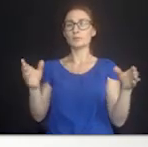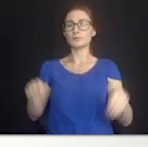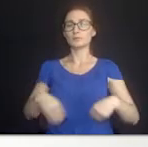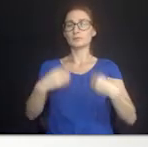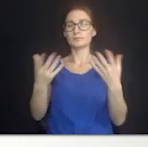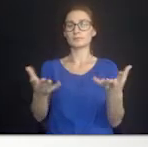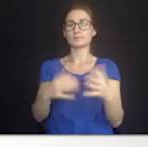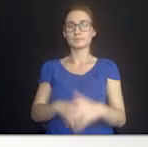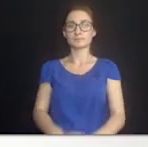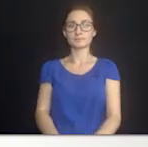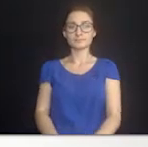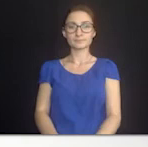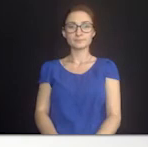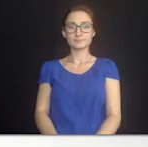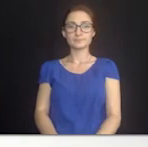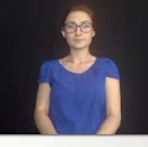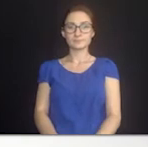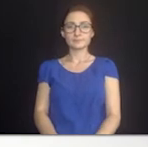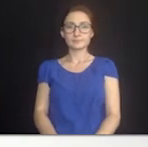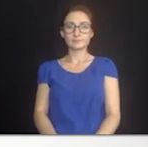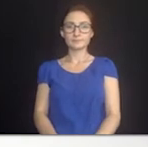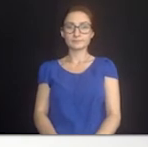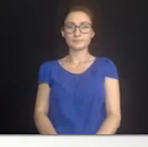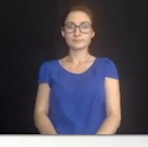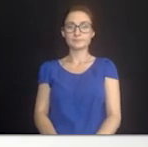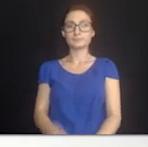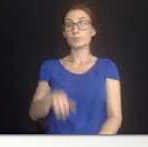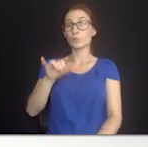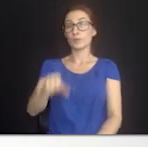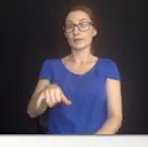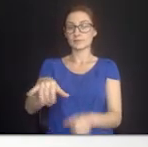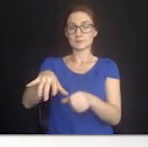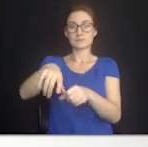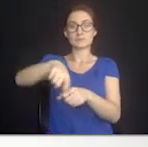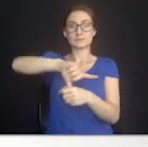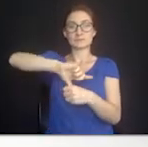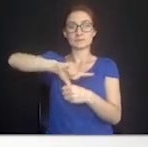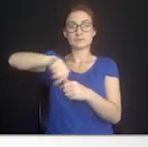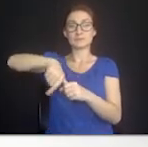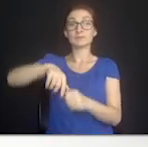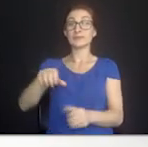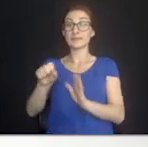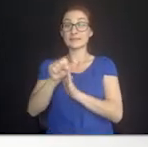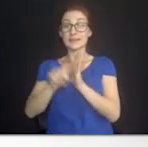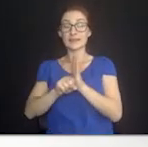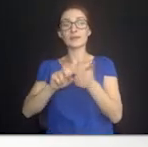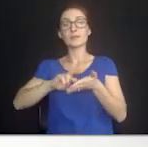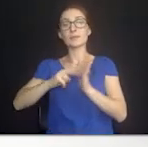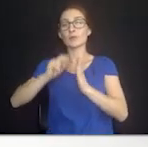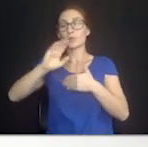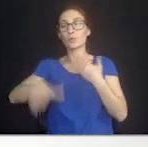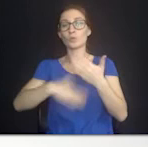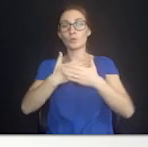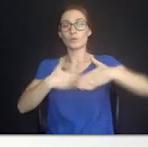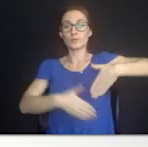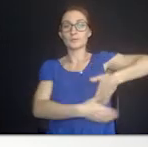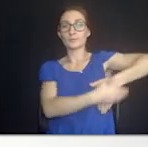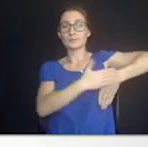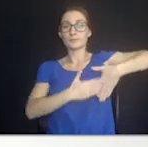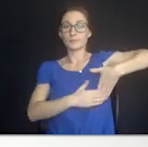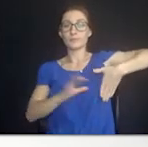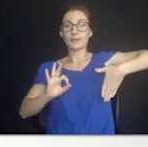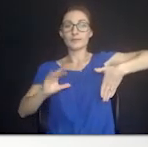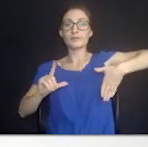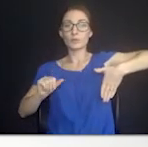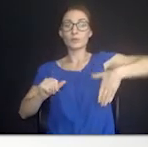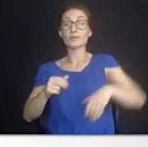a local level. So local would be in your surrounding area. State would be throughout the state of Florida. And